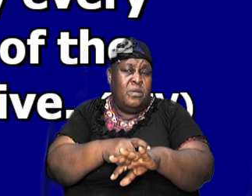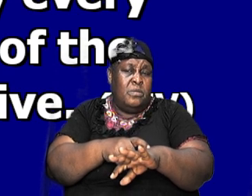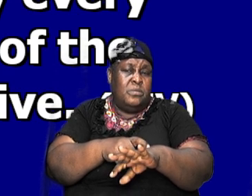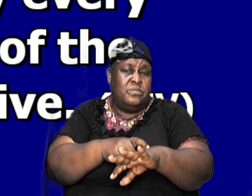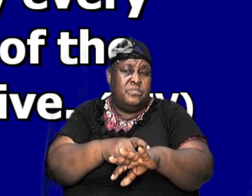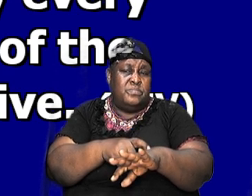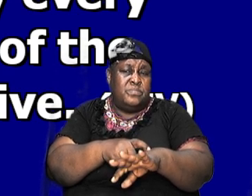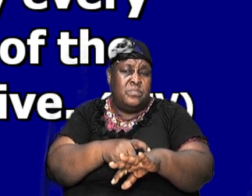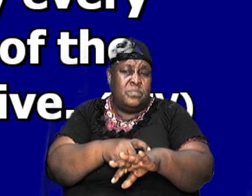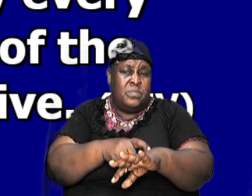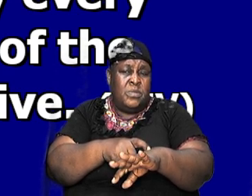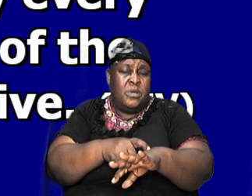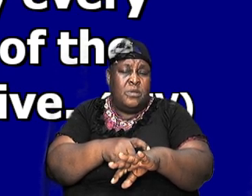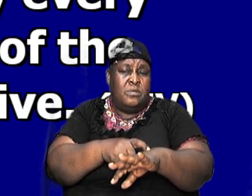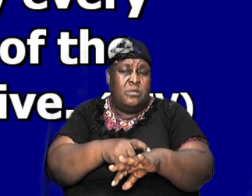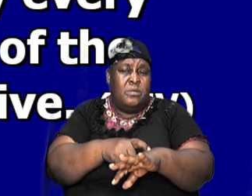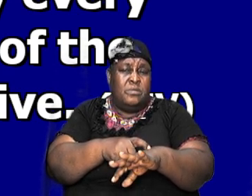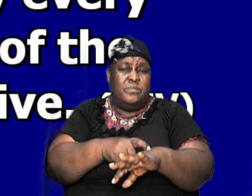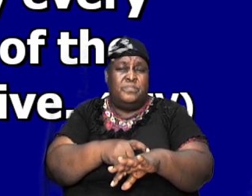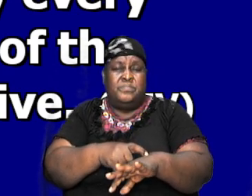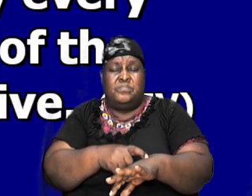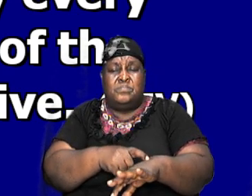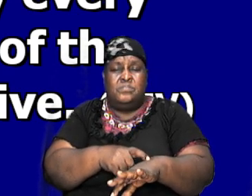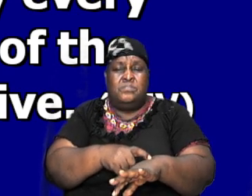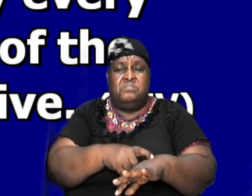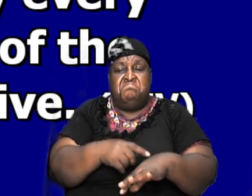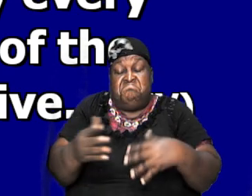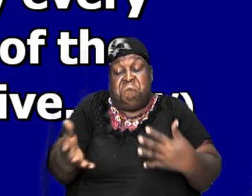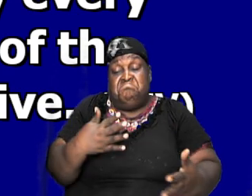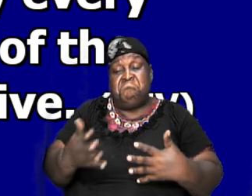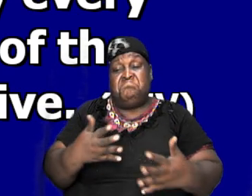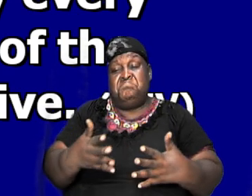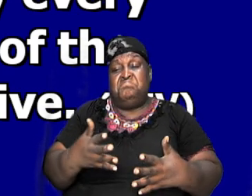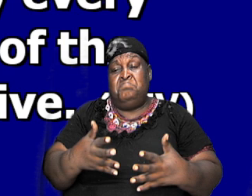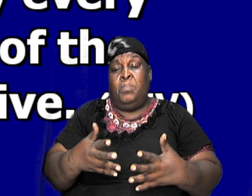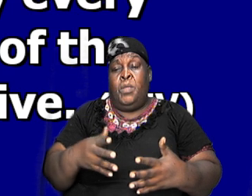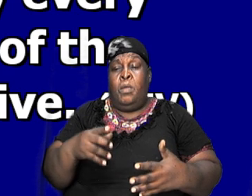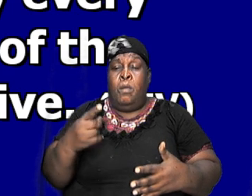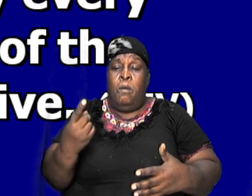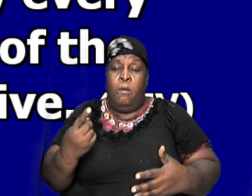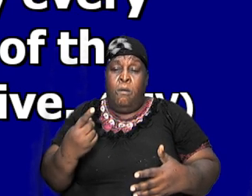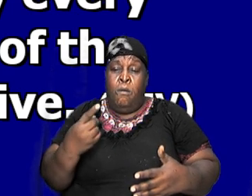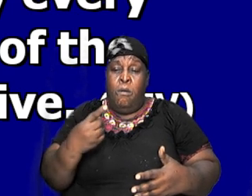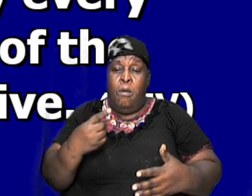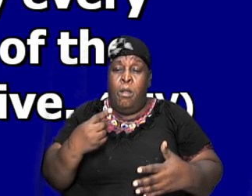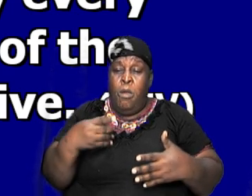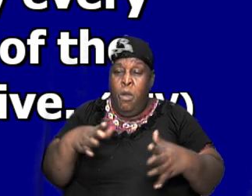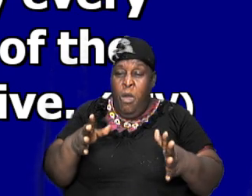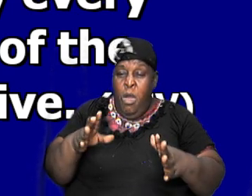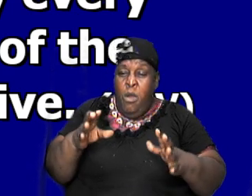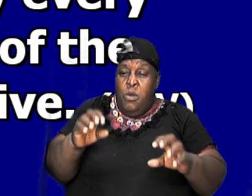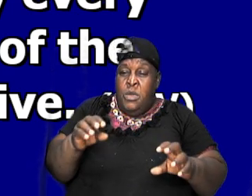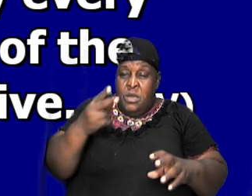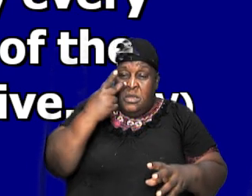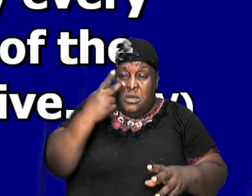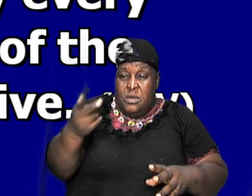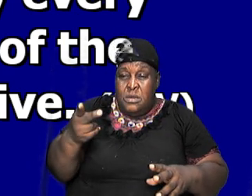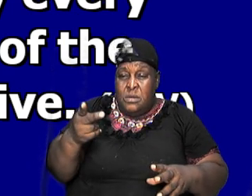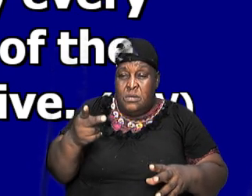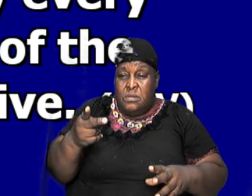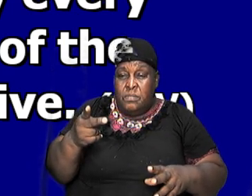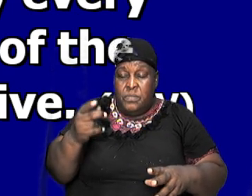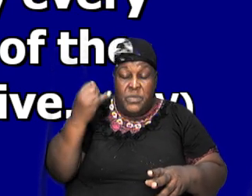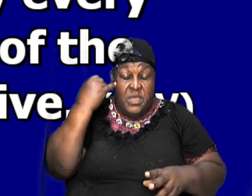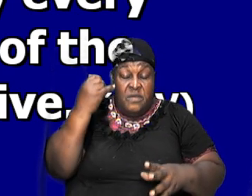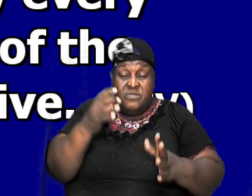really, that's probably the only conclusion that we can draw here. And if he would have done